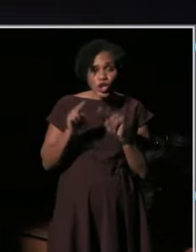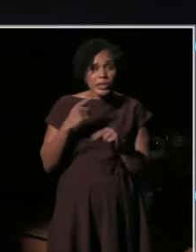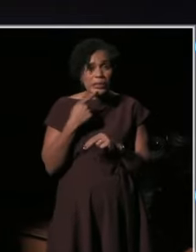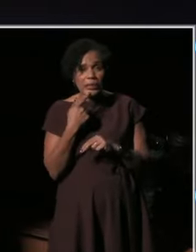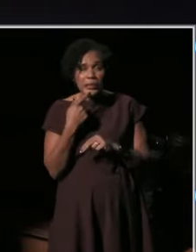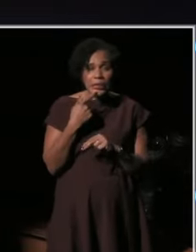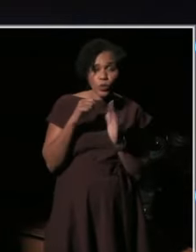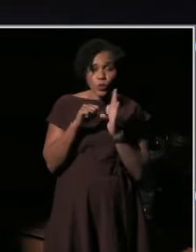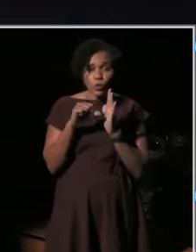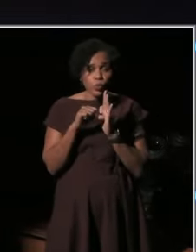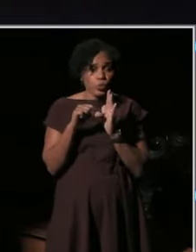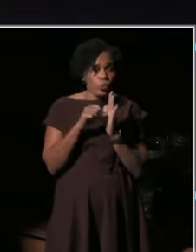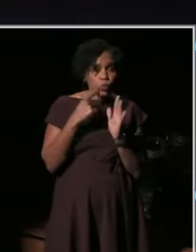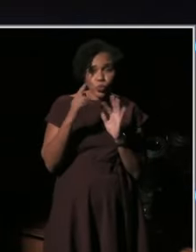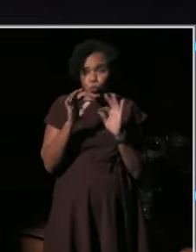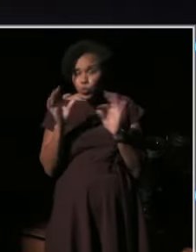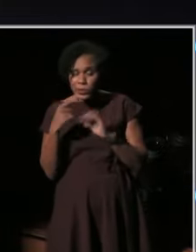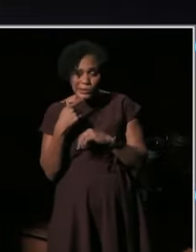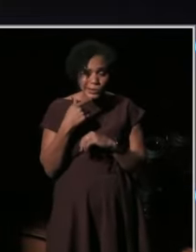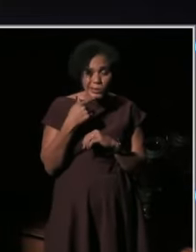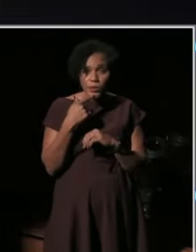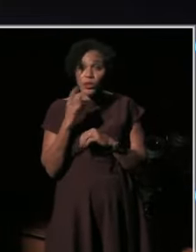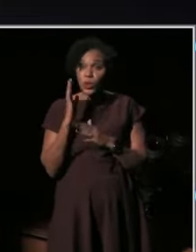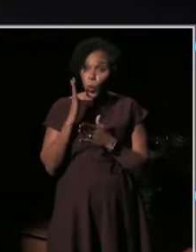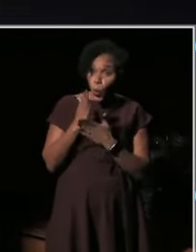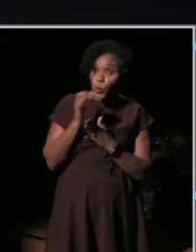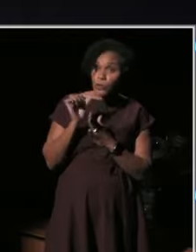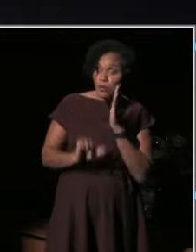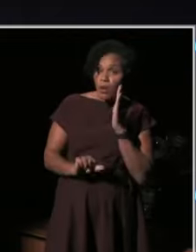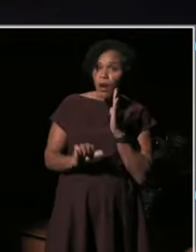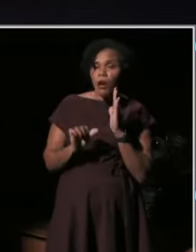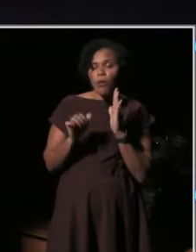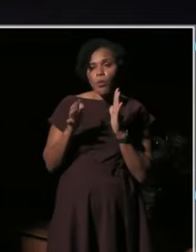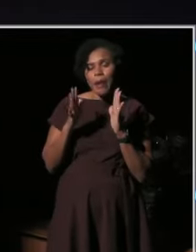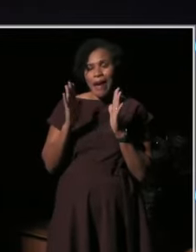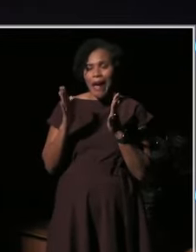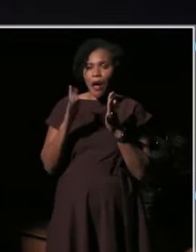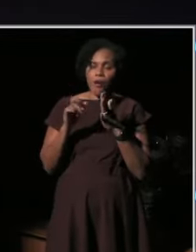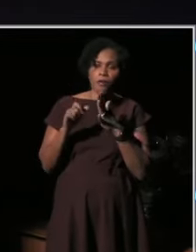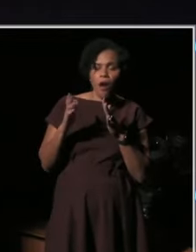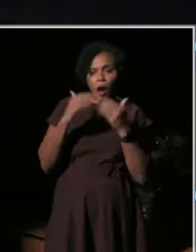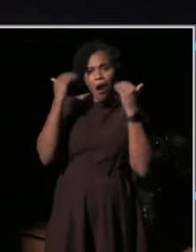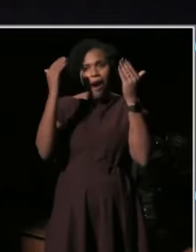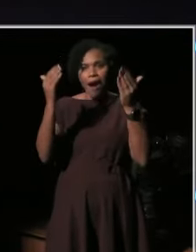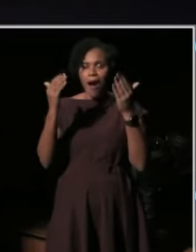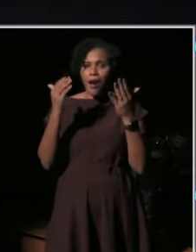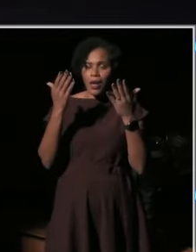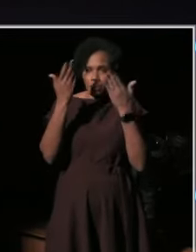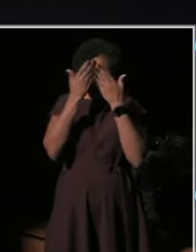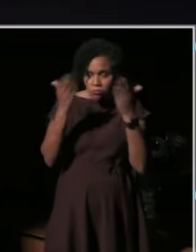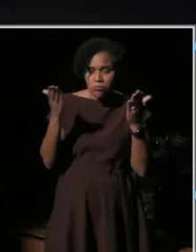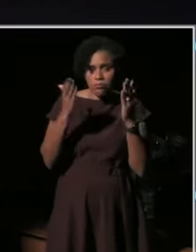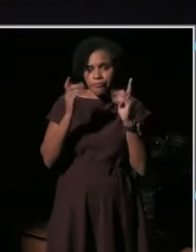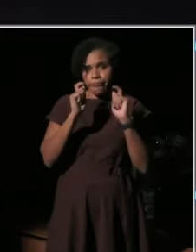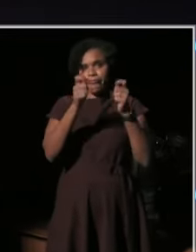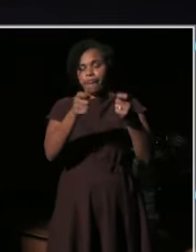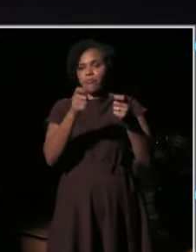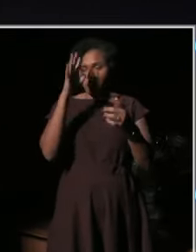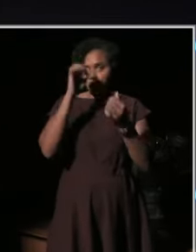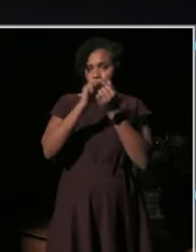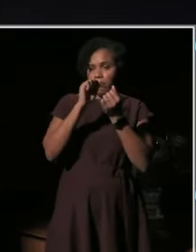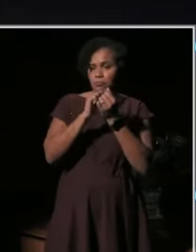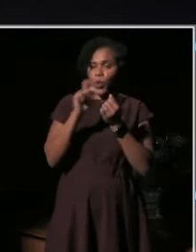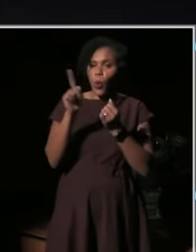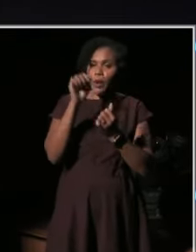to choose. And so to start, we have a highly recommended commendation mention from the judges for Memory